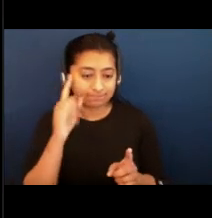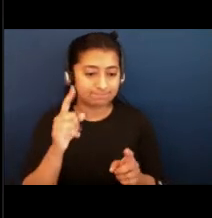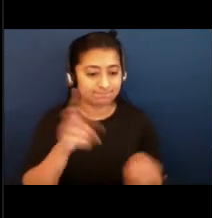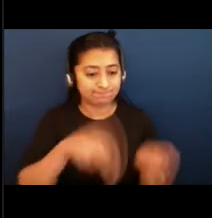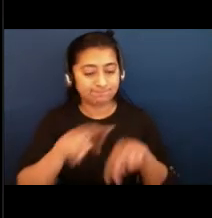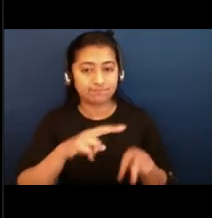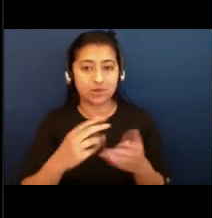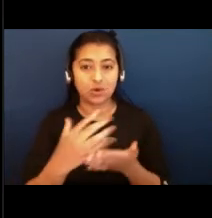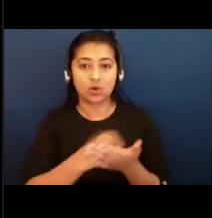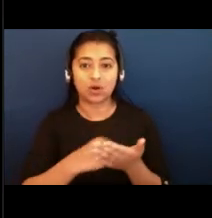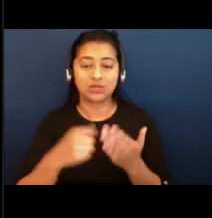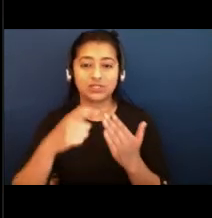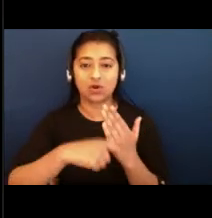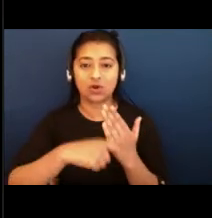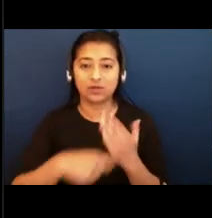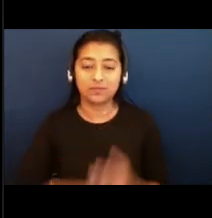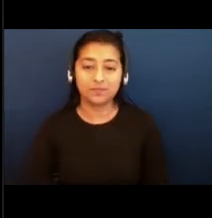article.